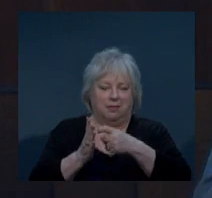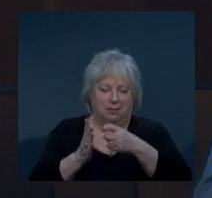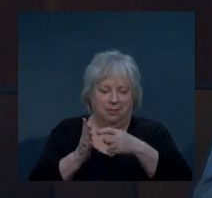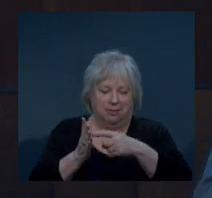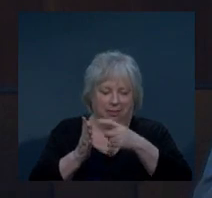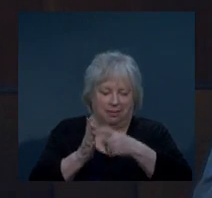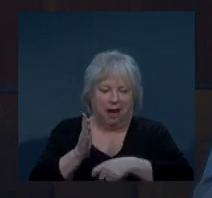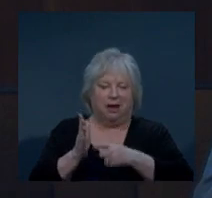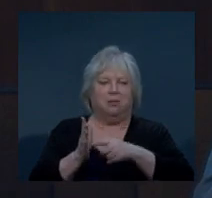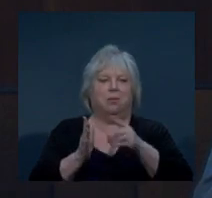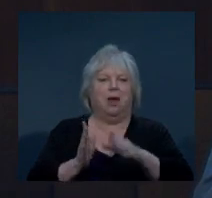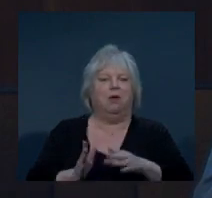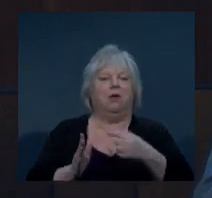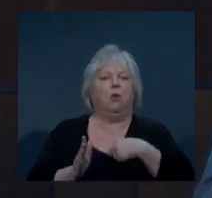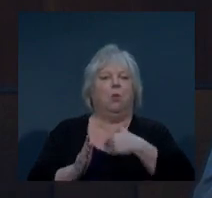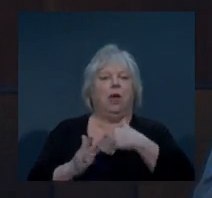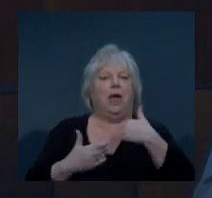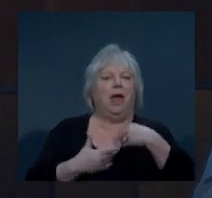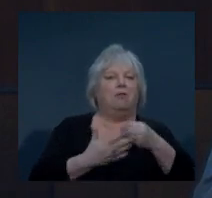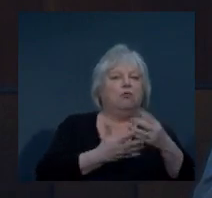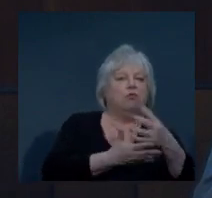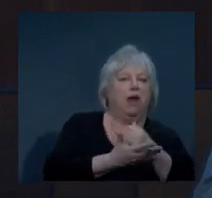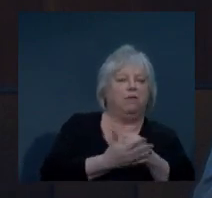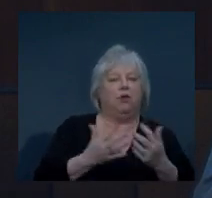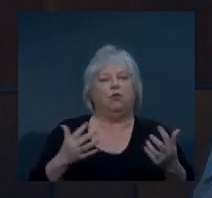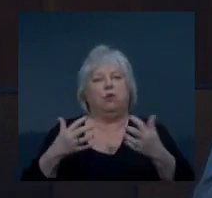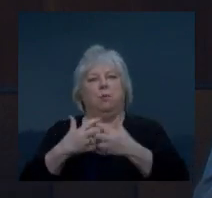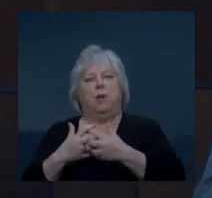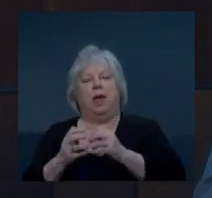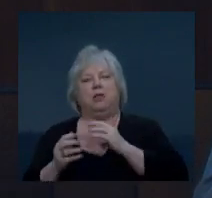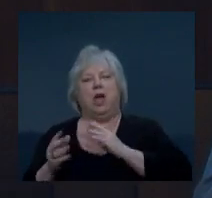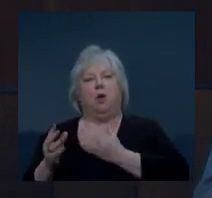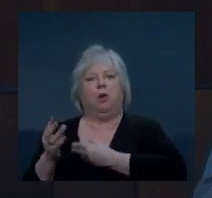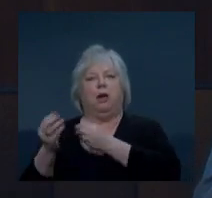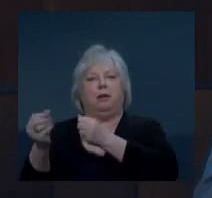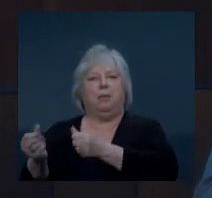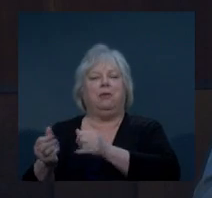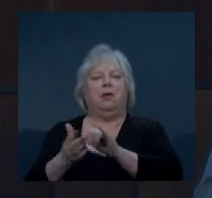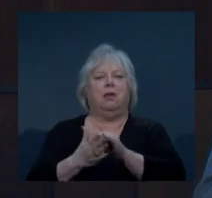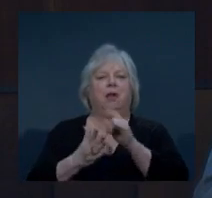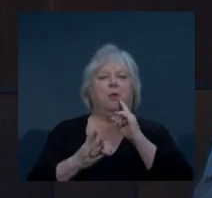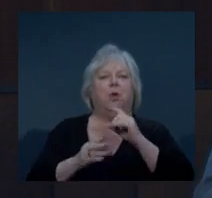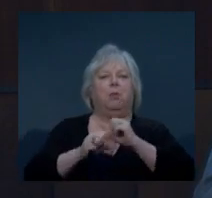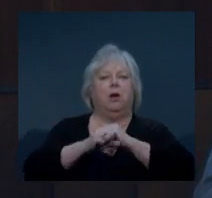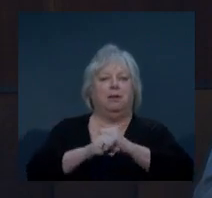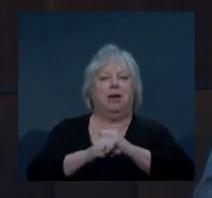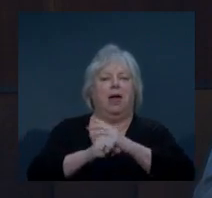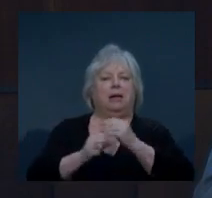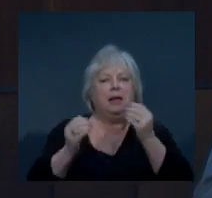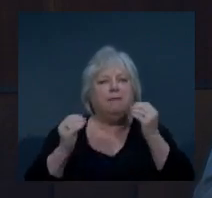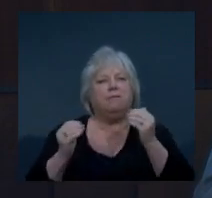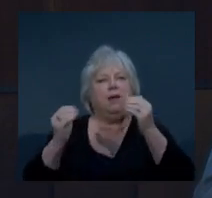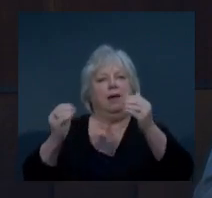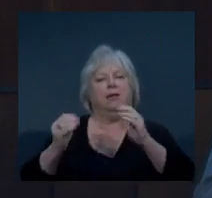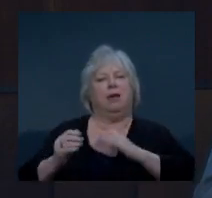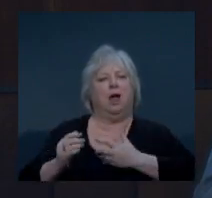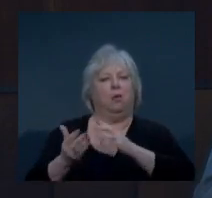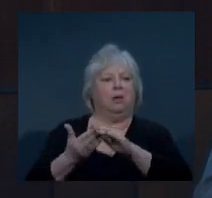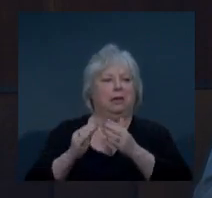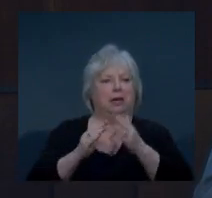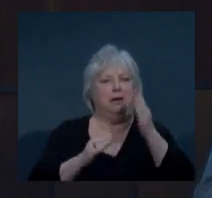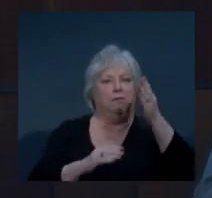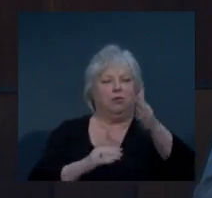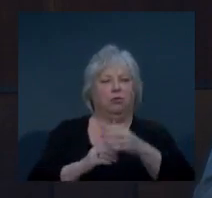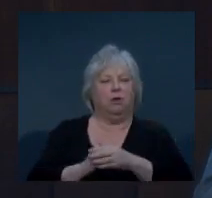reoccurring revenues that match our reoccurring expenses. This will protect and advance the future of our city. As you know, this